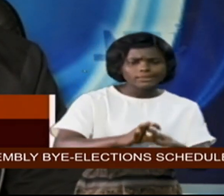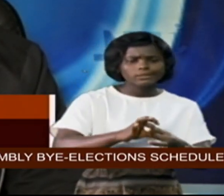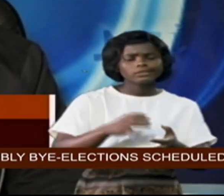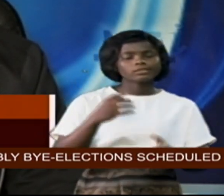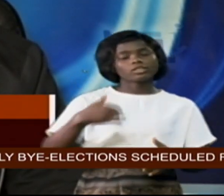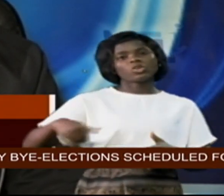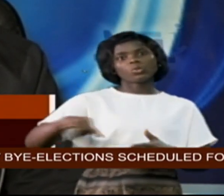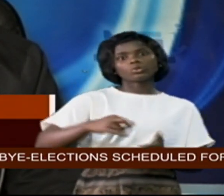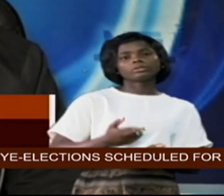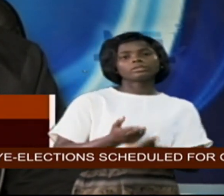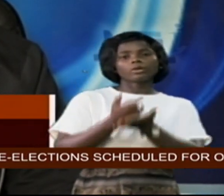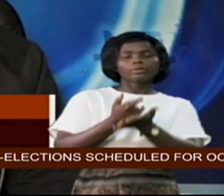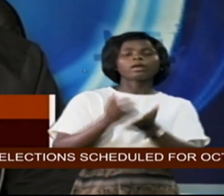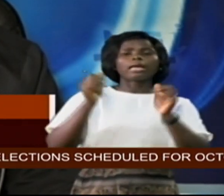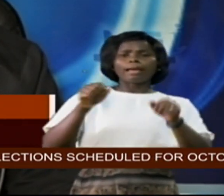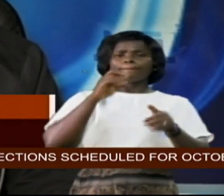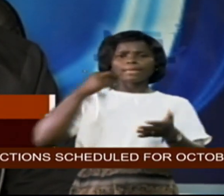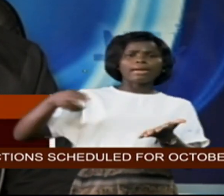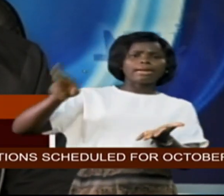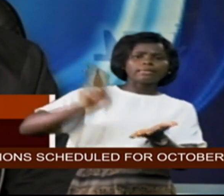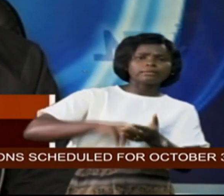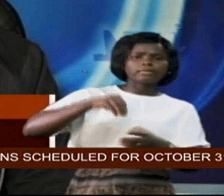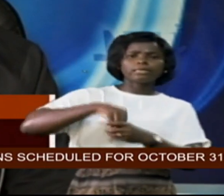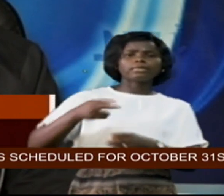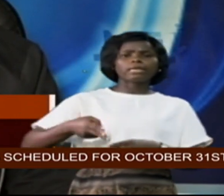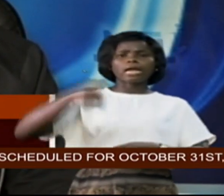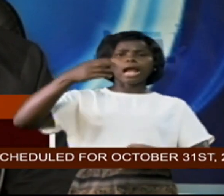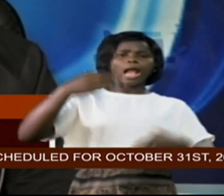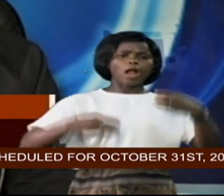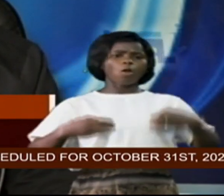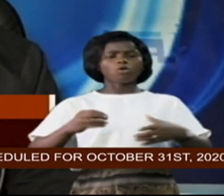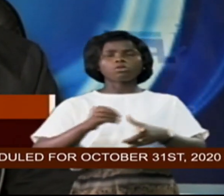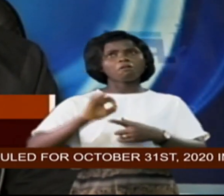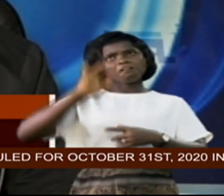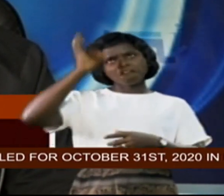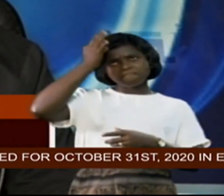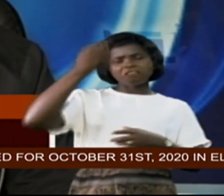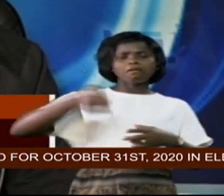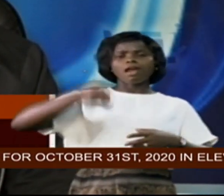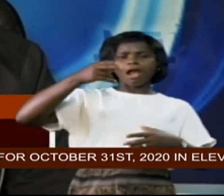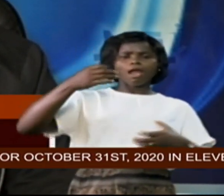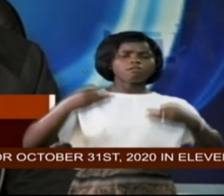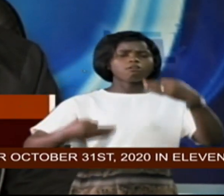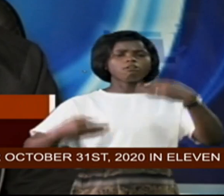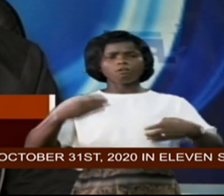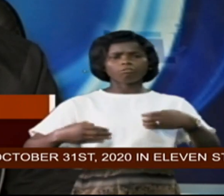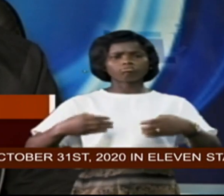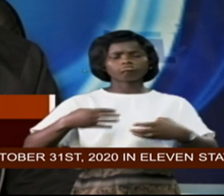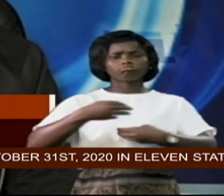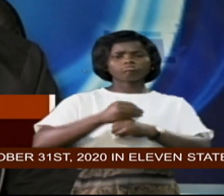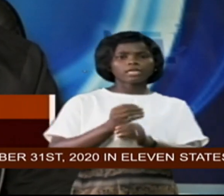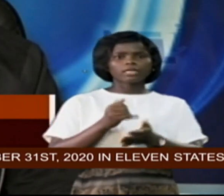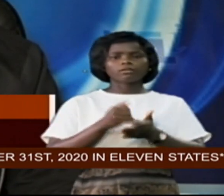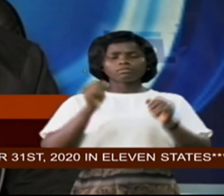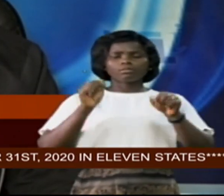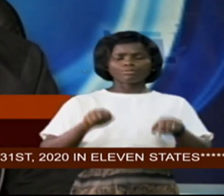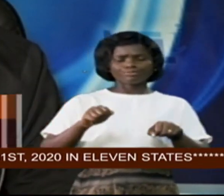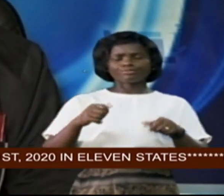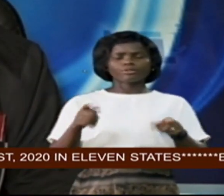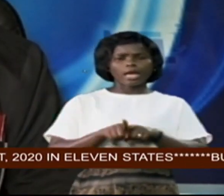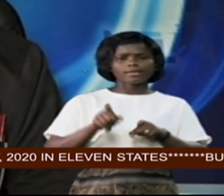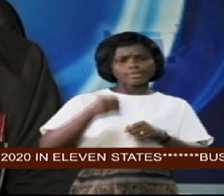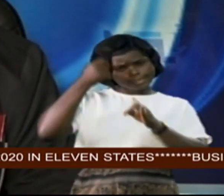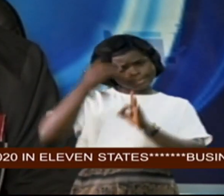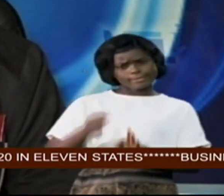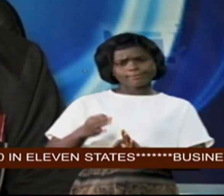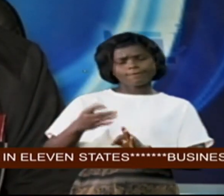recommendations can be registered in the High Court or the Federal High Court and made enforceable as a decision of a court.